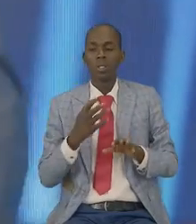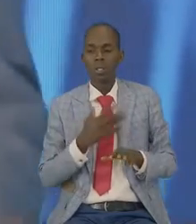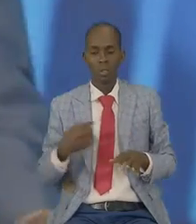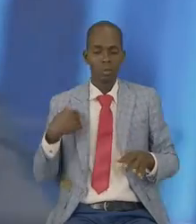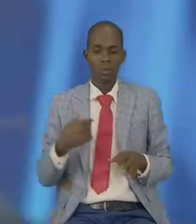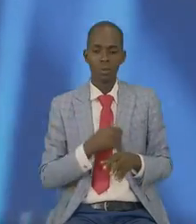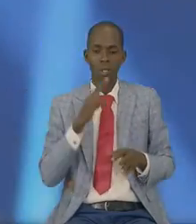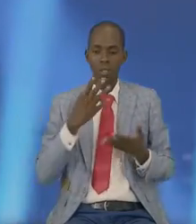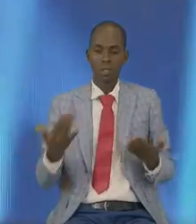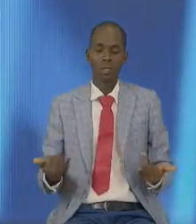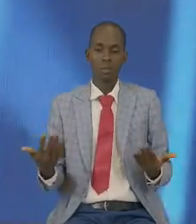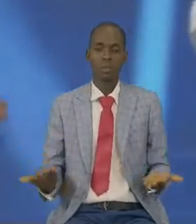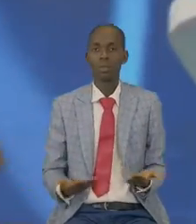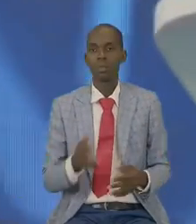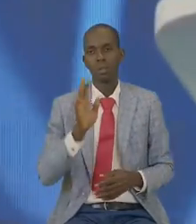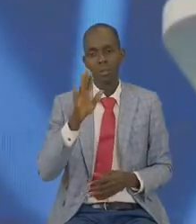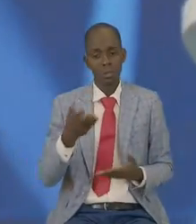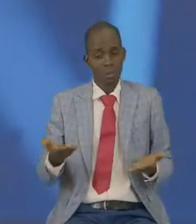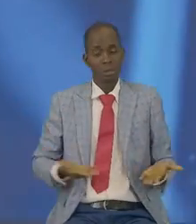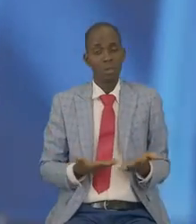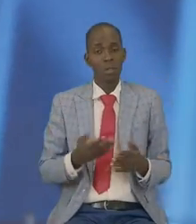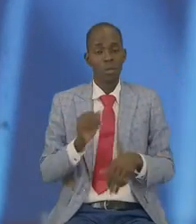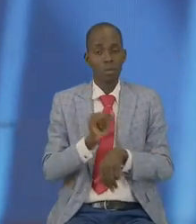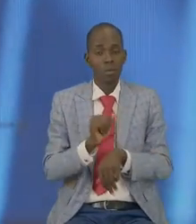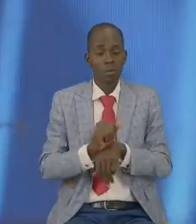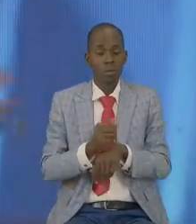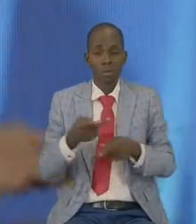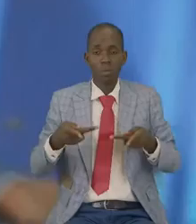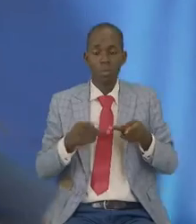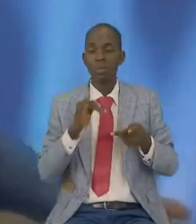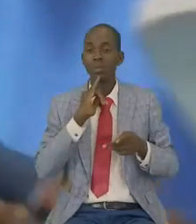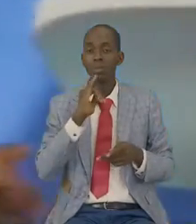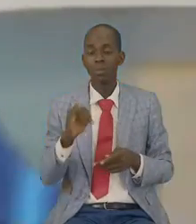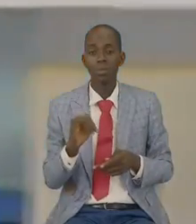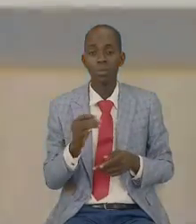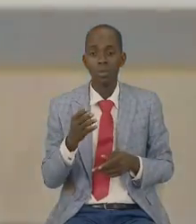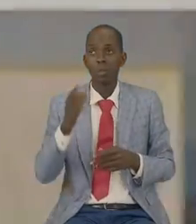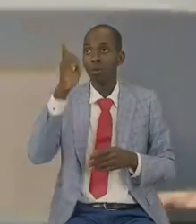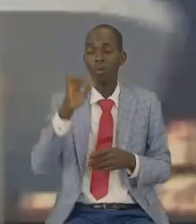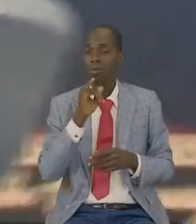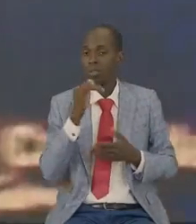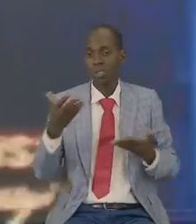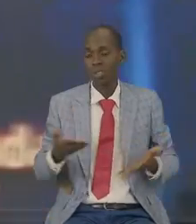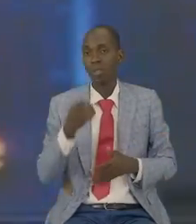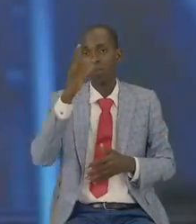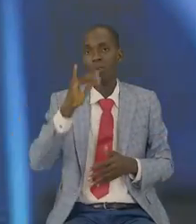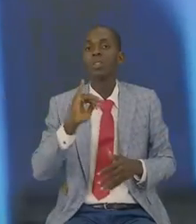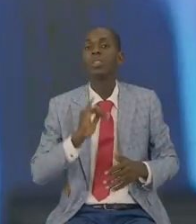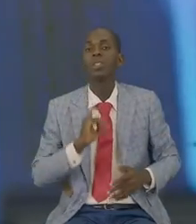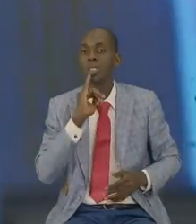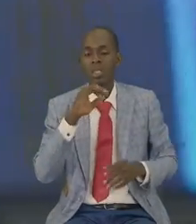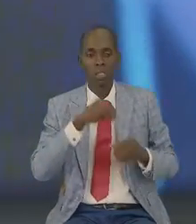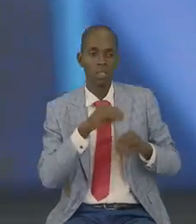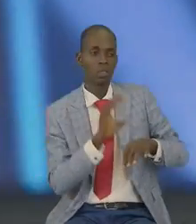church. Here is where you have problem. And I will sit there in the premises of our problems. We